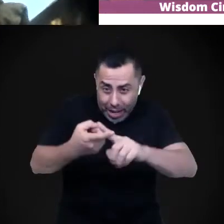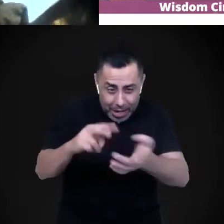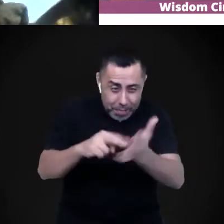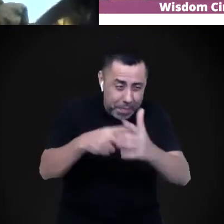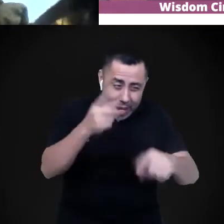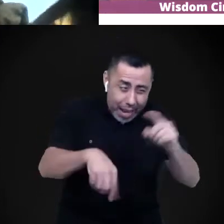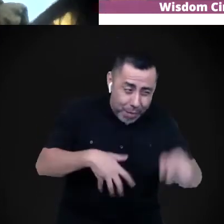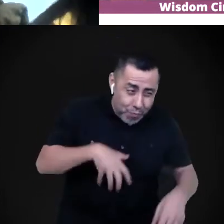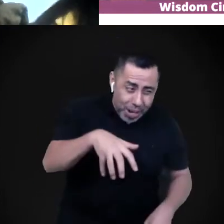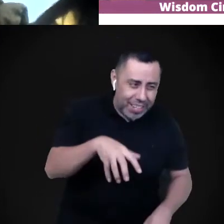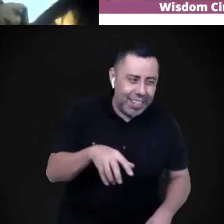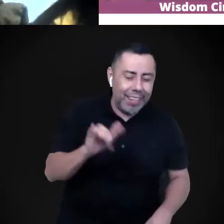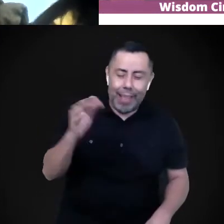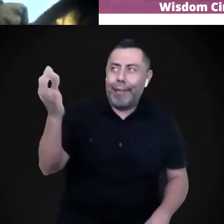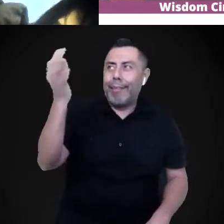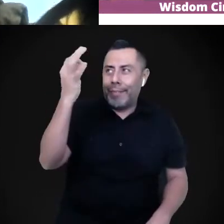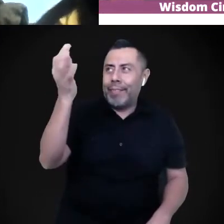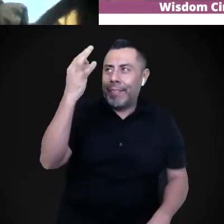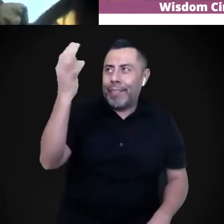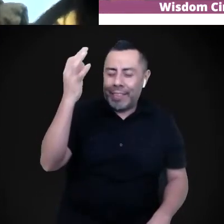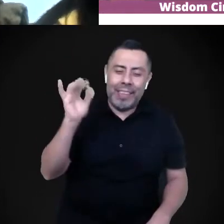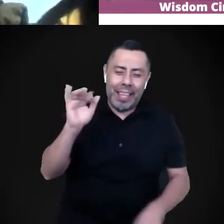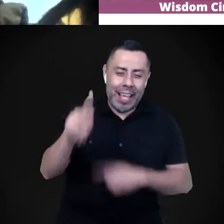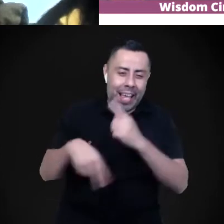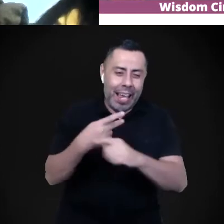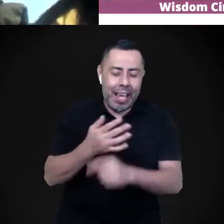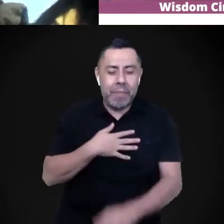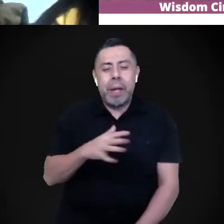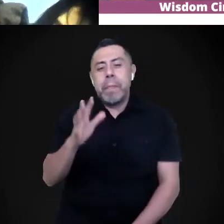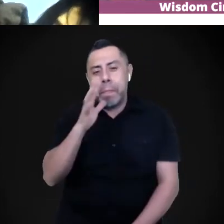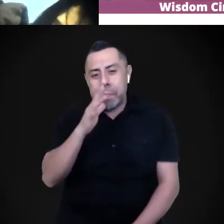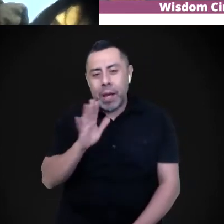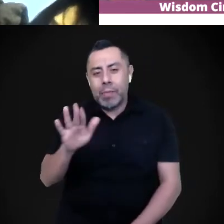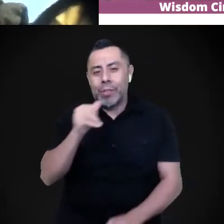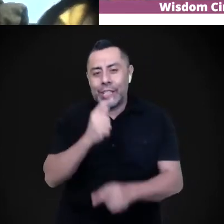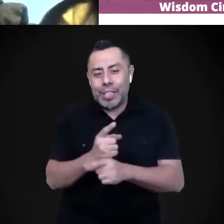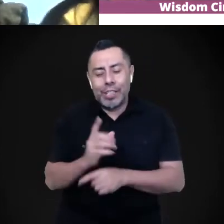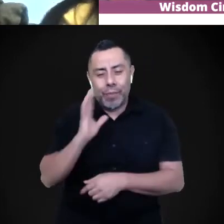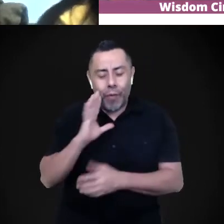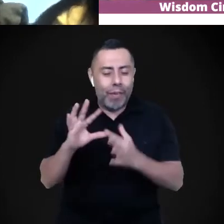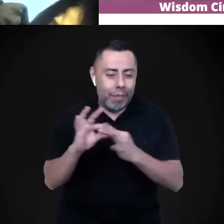The type of things that my mom and her sisters would tell us girls. But